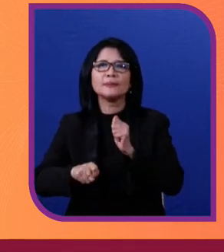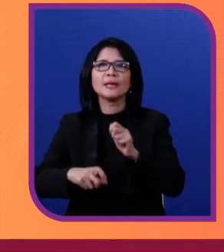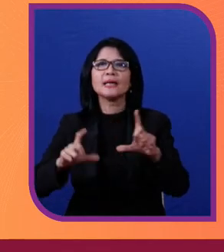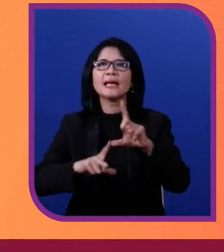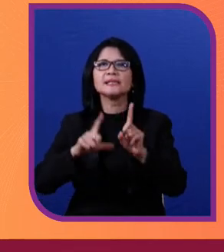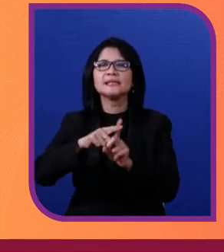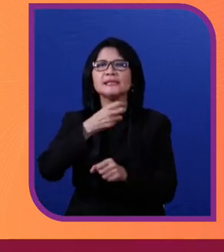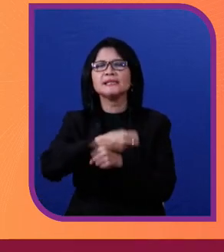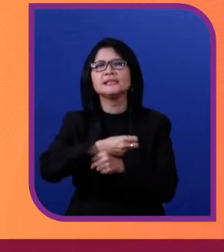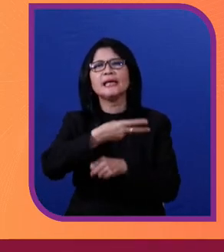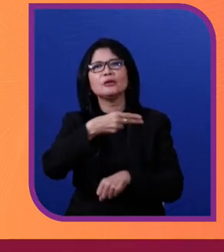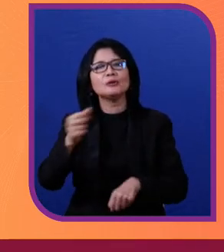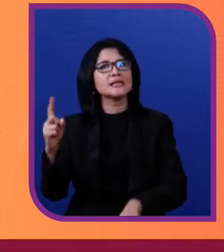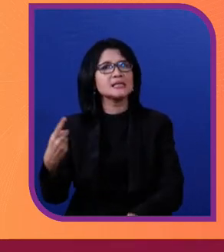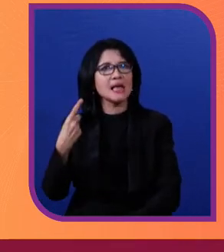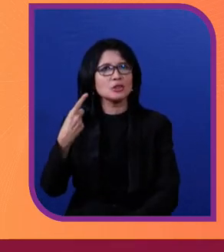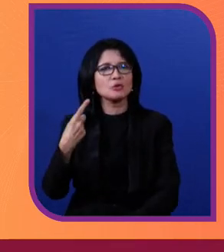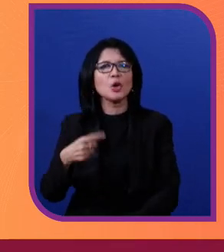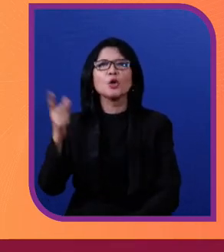itu